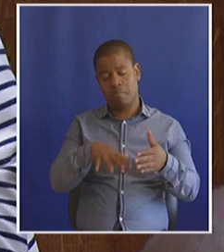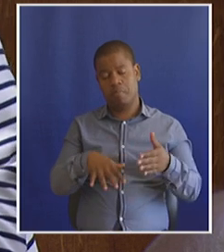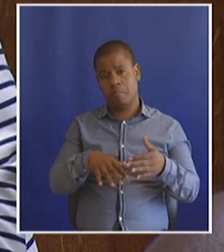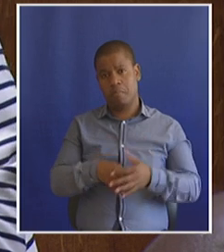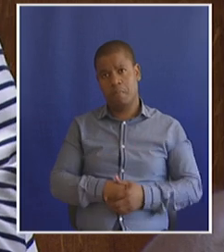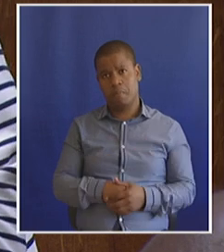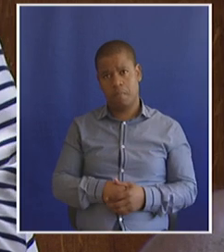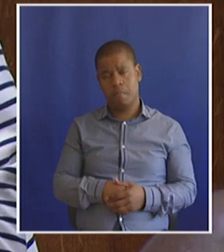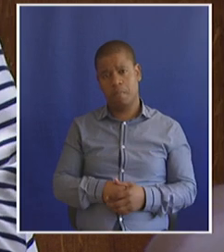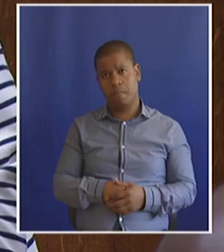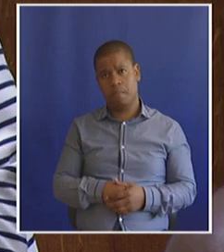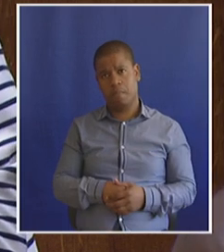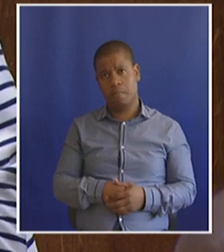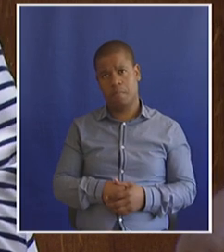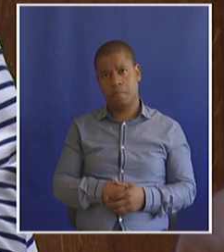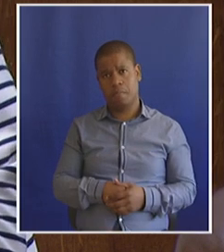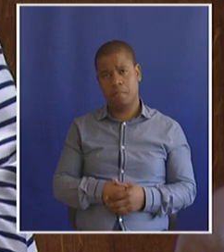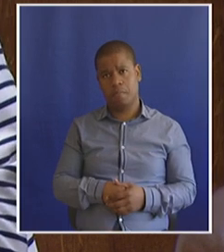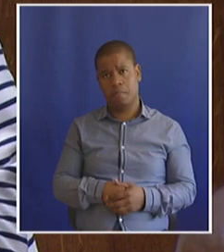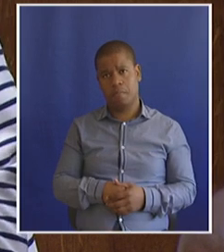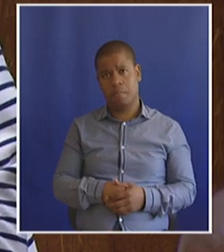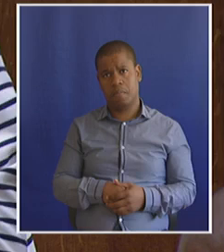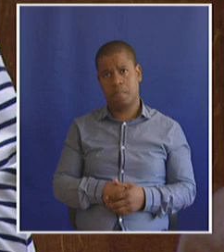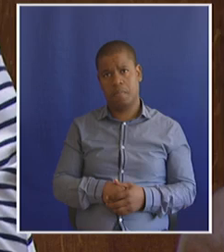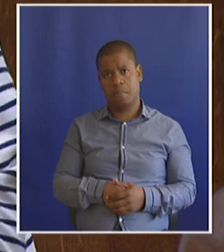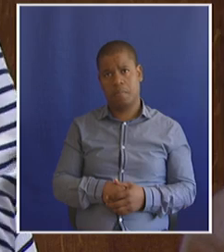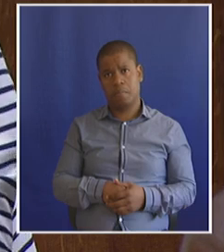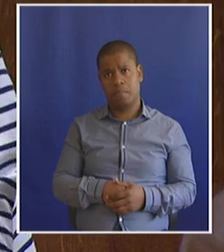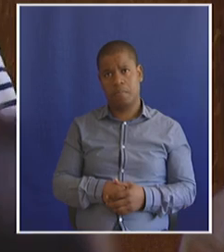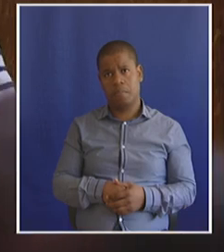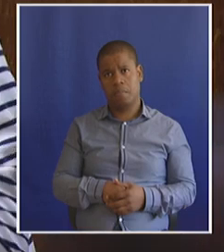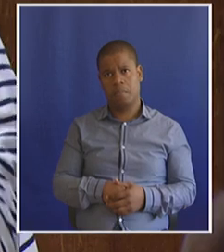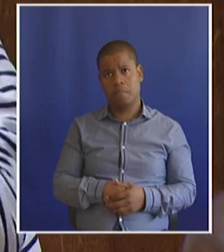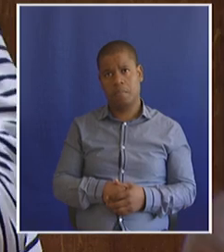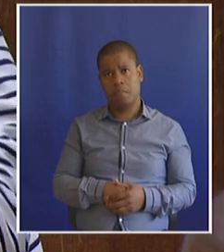a reference to the theft which took place at the Defence Intelligence Office.